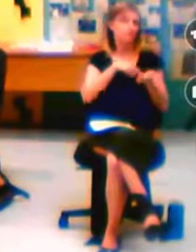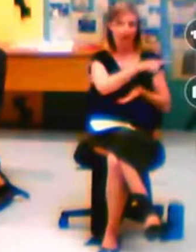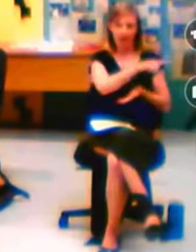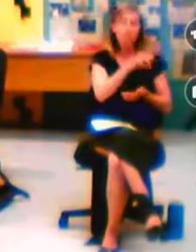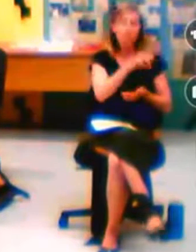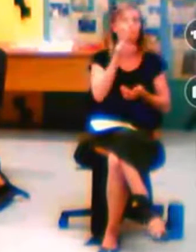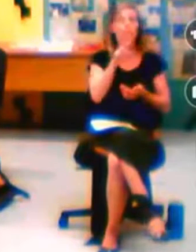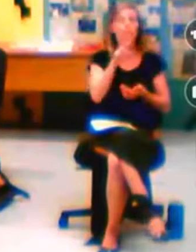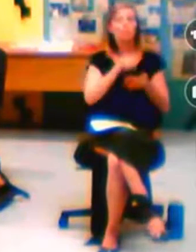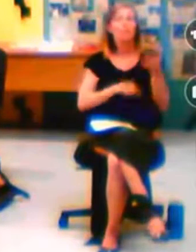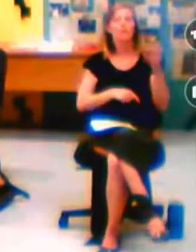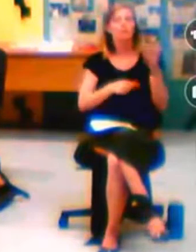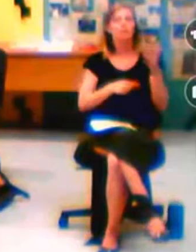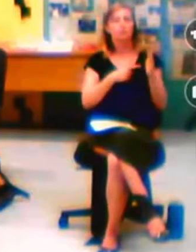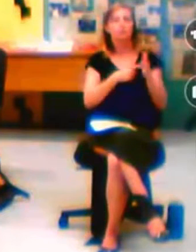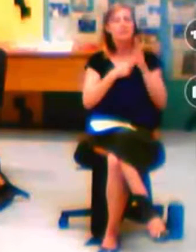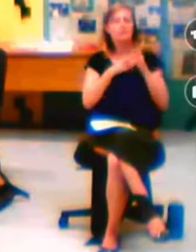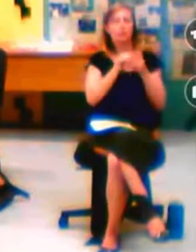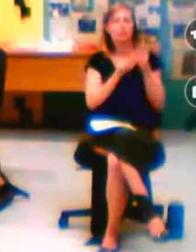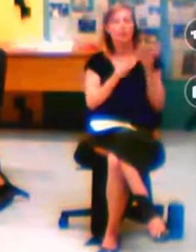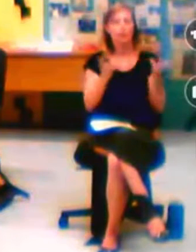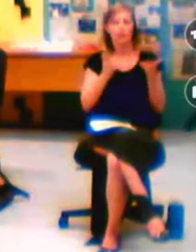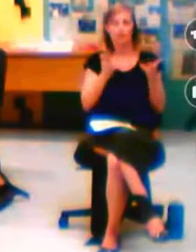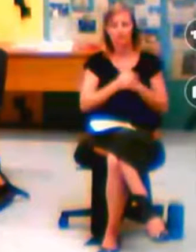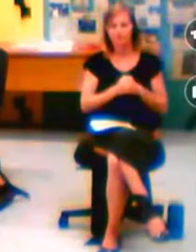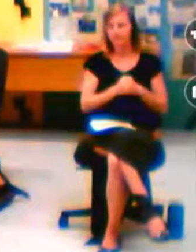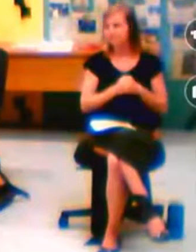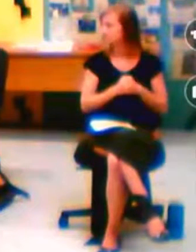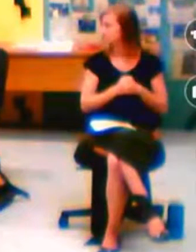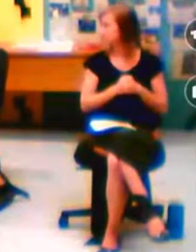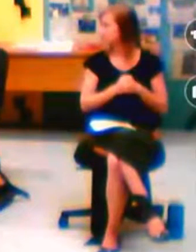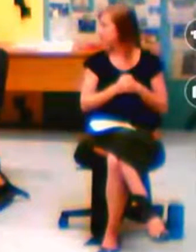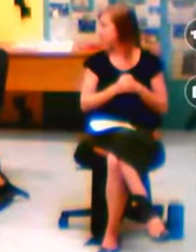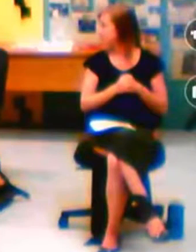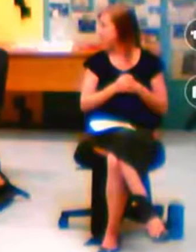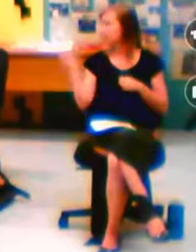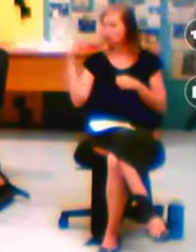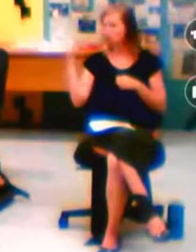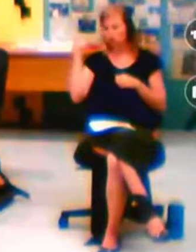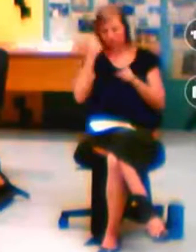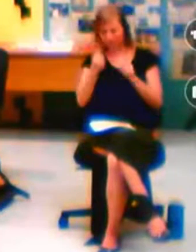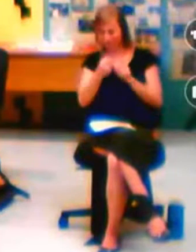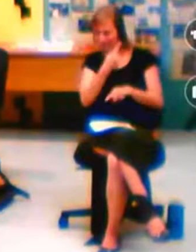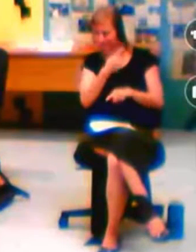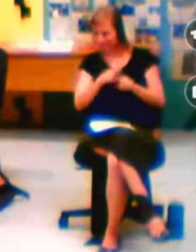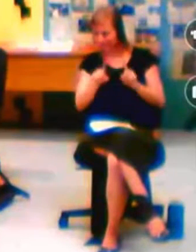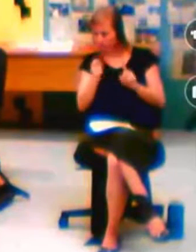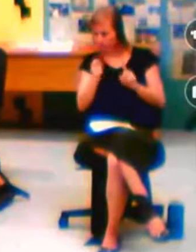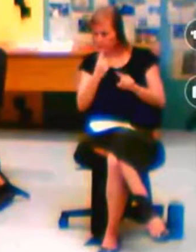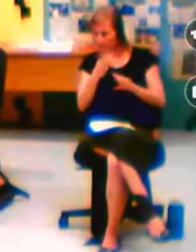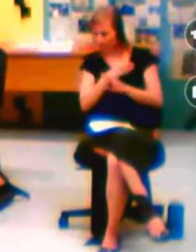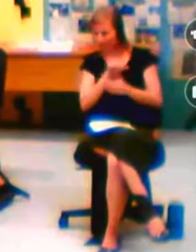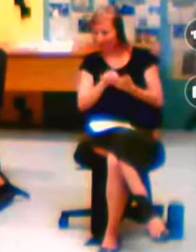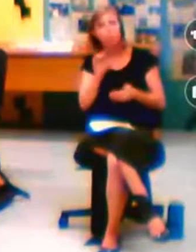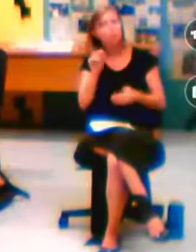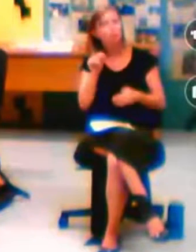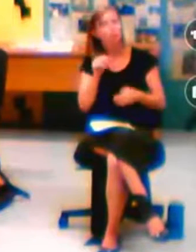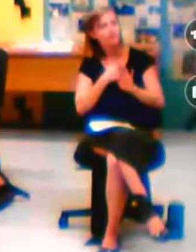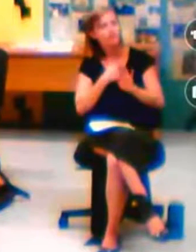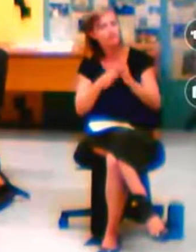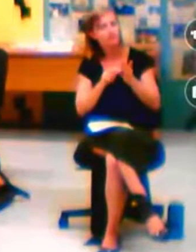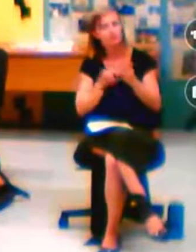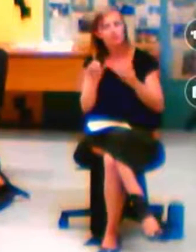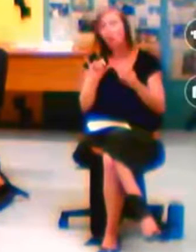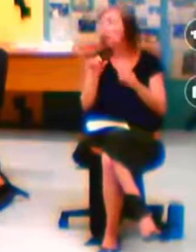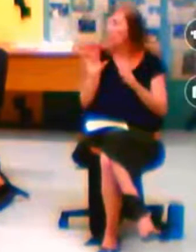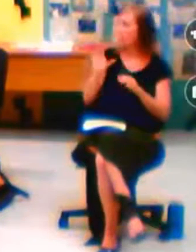compensated for their costs and expenses of participating, but it does not set their compensation or